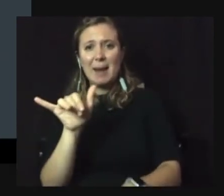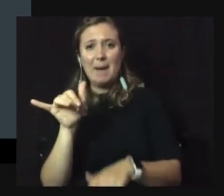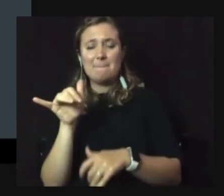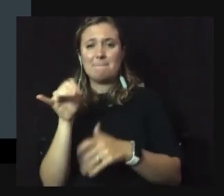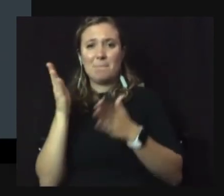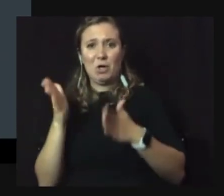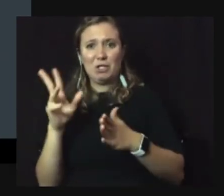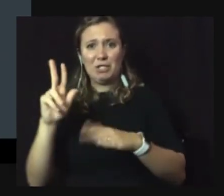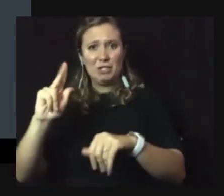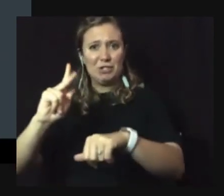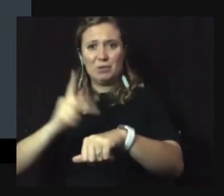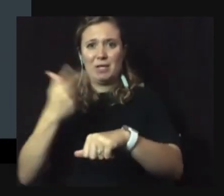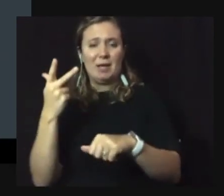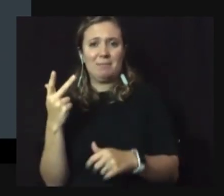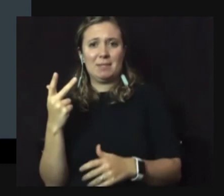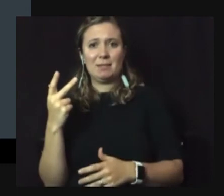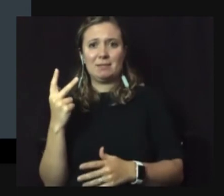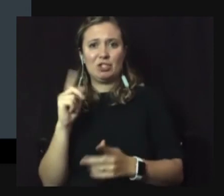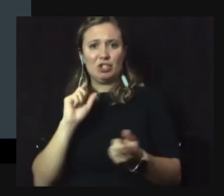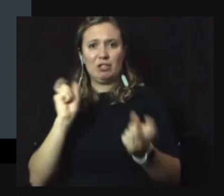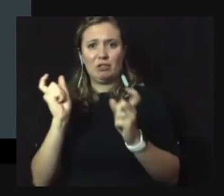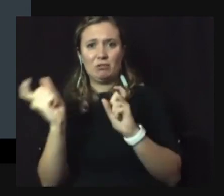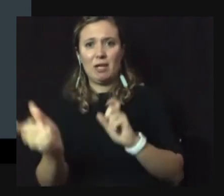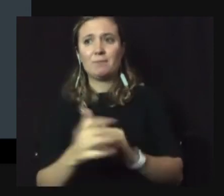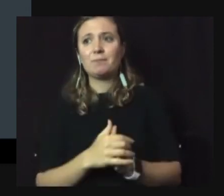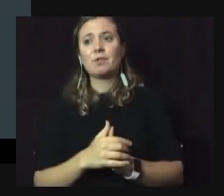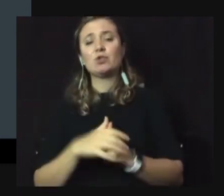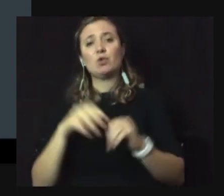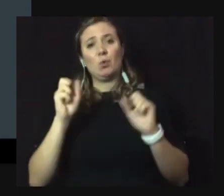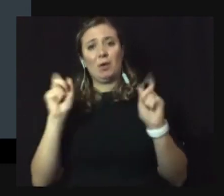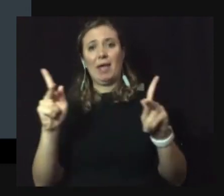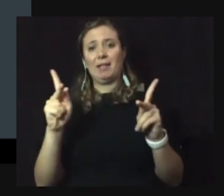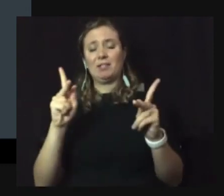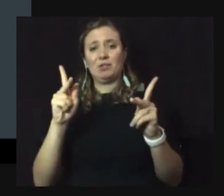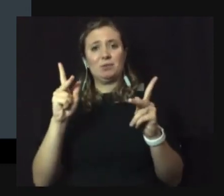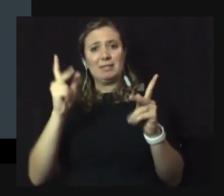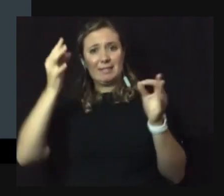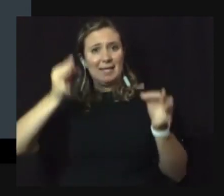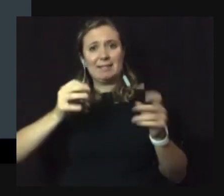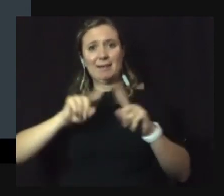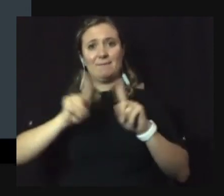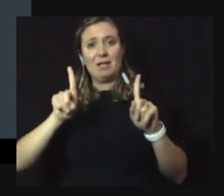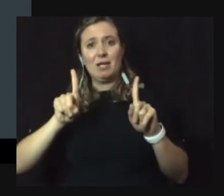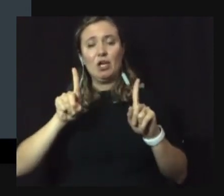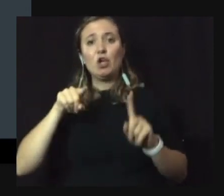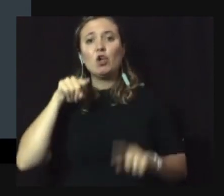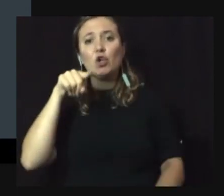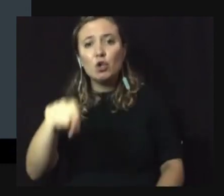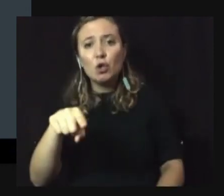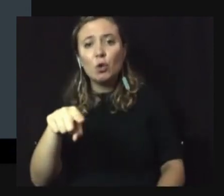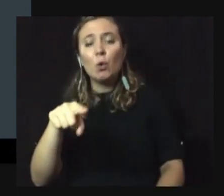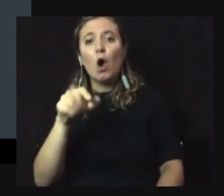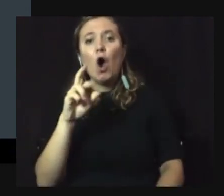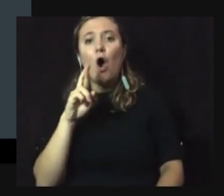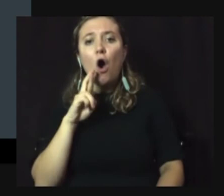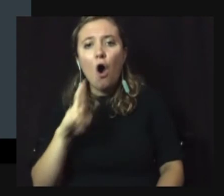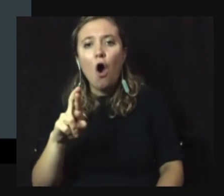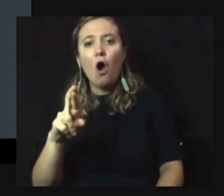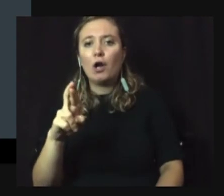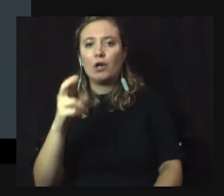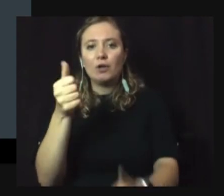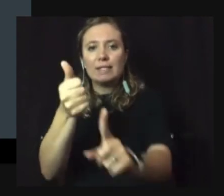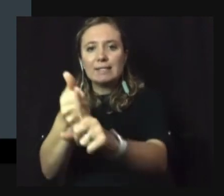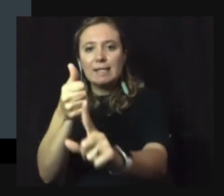make a different choice. In summary, you are change, not the change, you are change